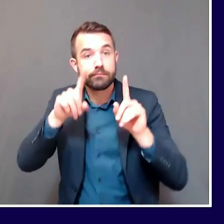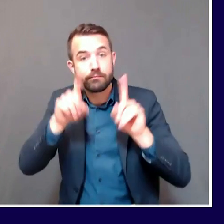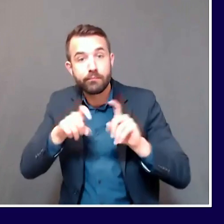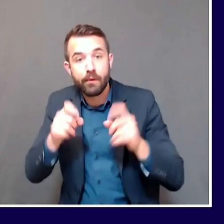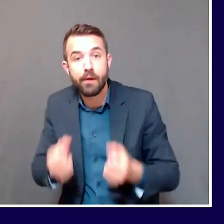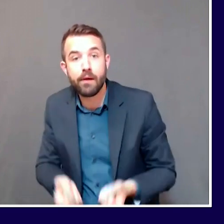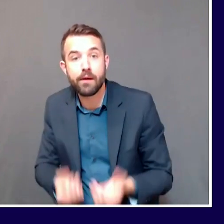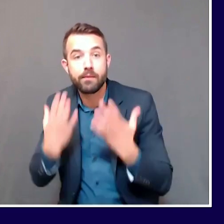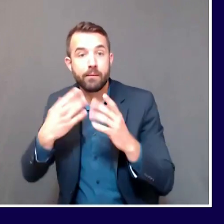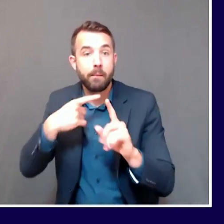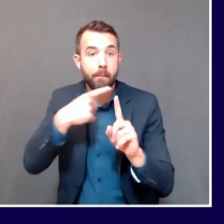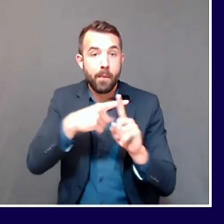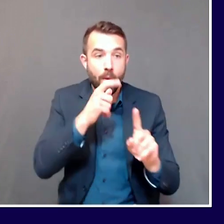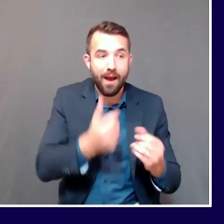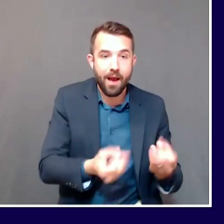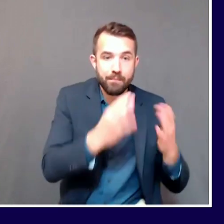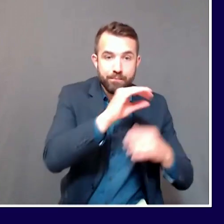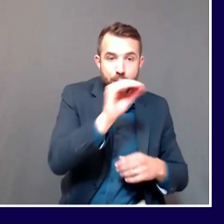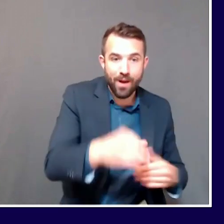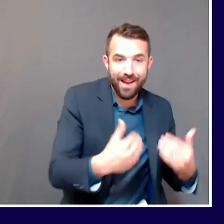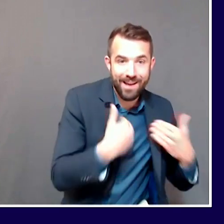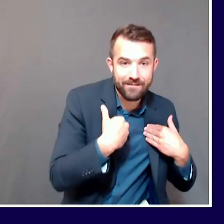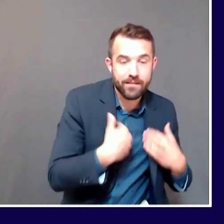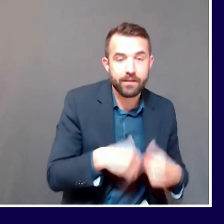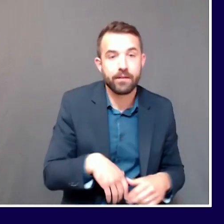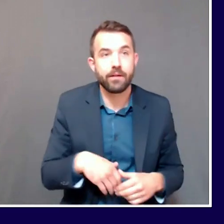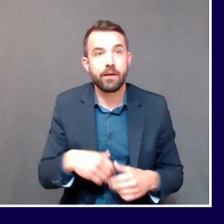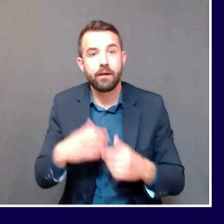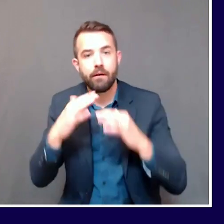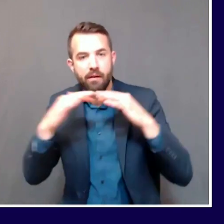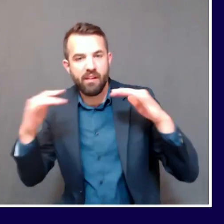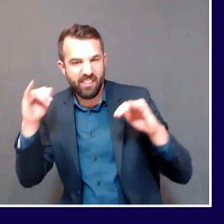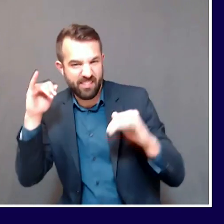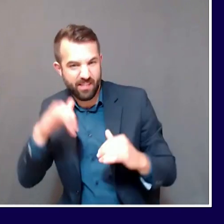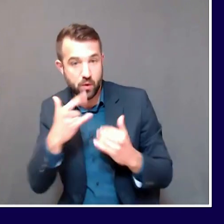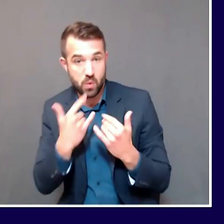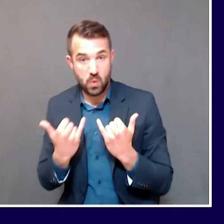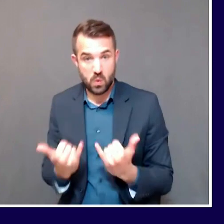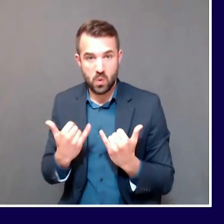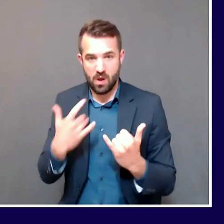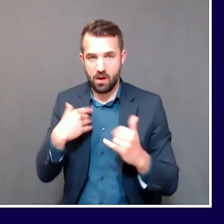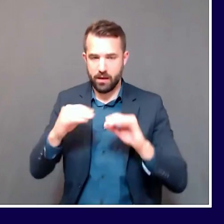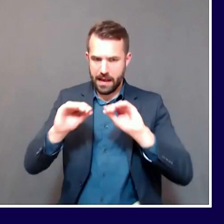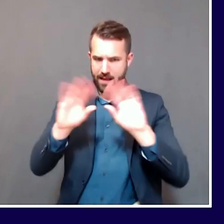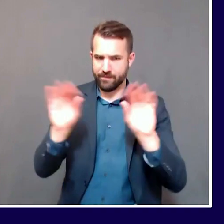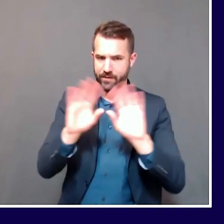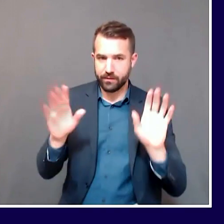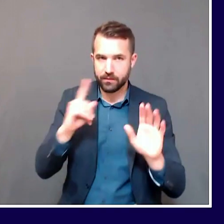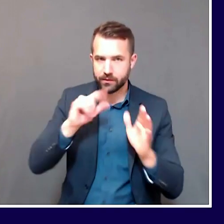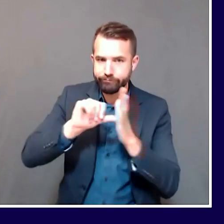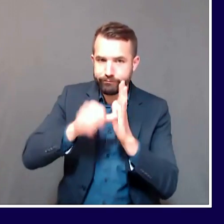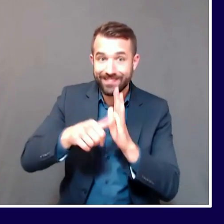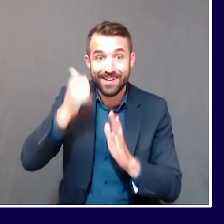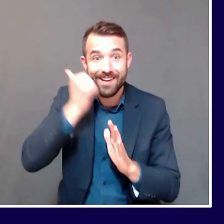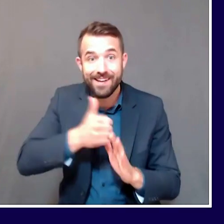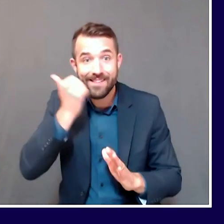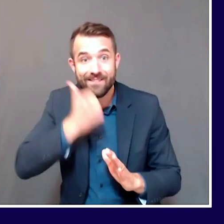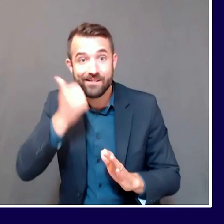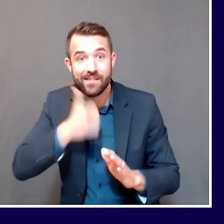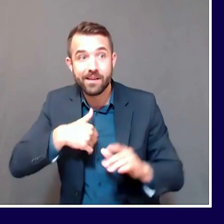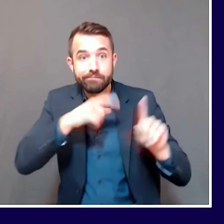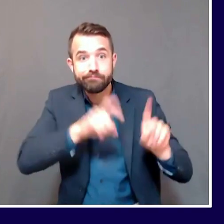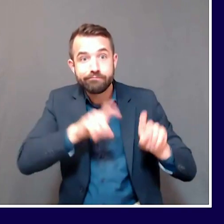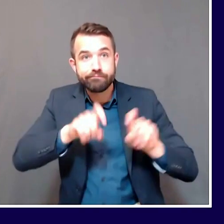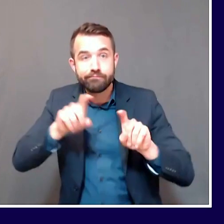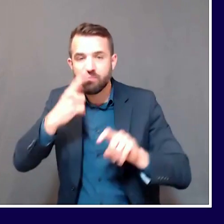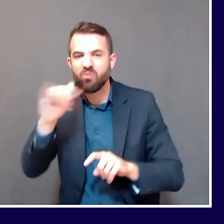start providing a bit of a snapshot on how testing is unfolding across the state on a day-to-day basis. Just